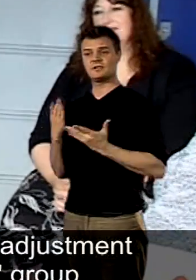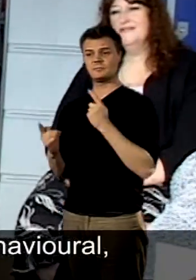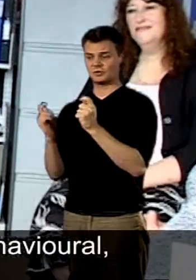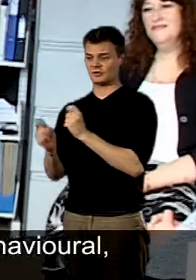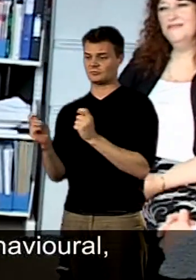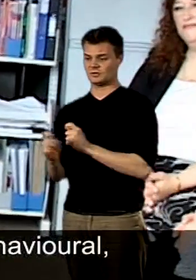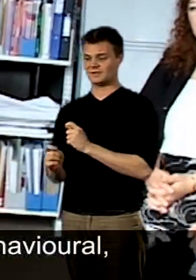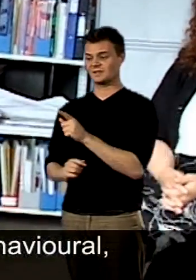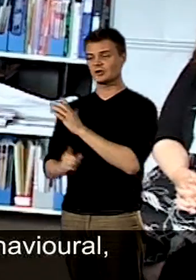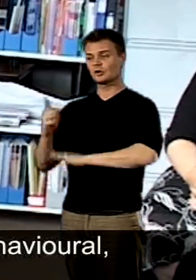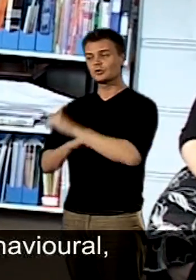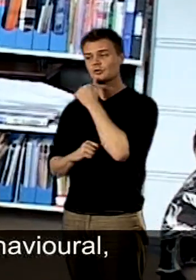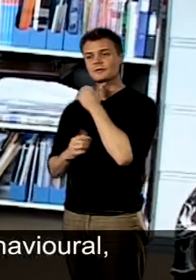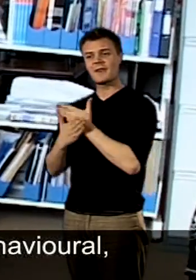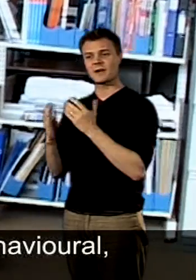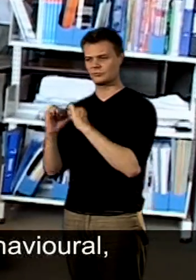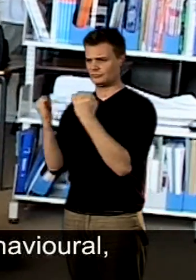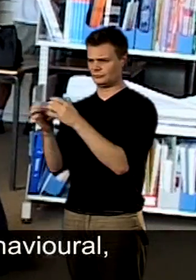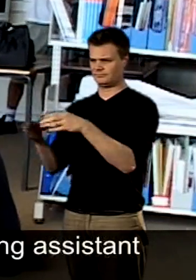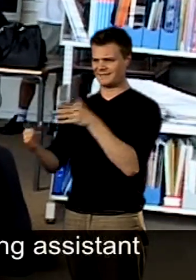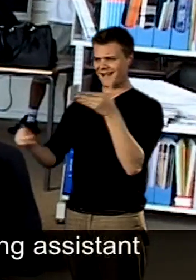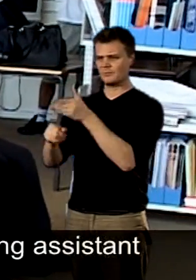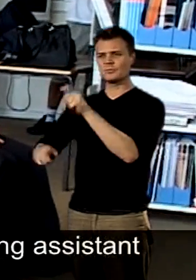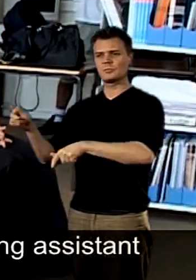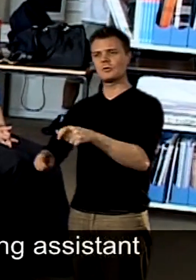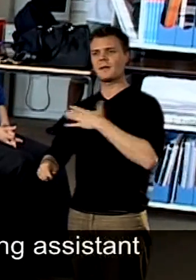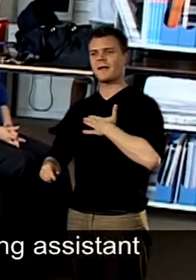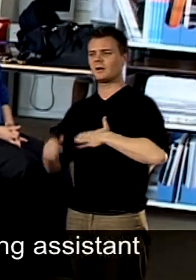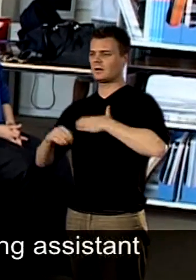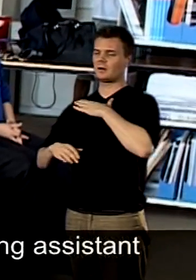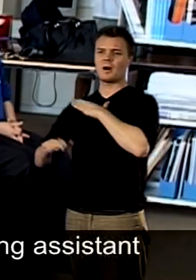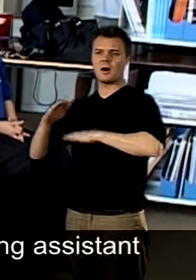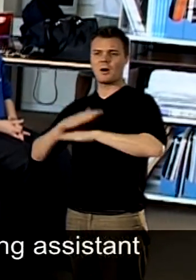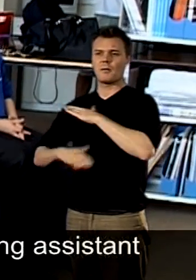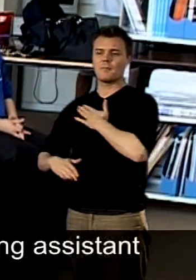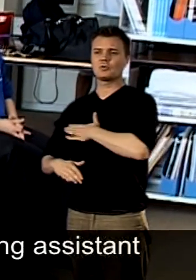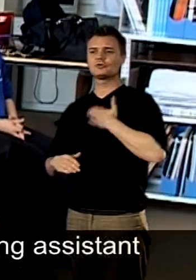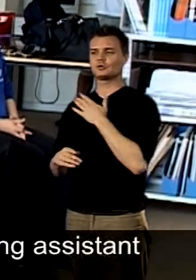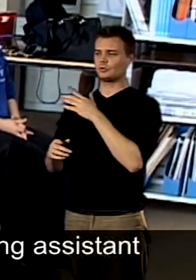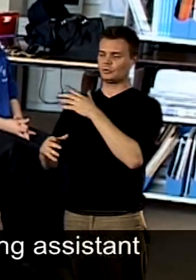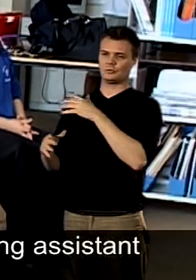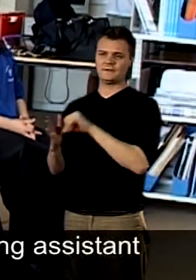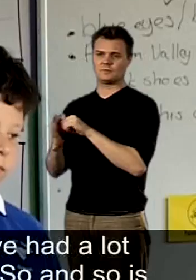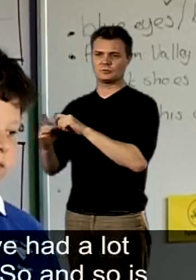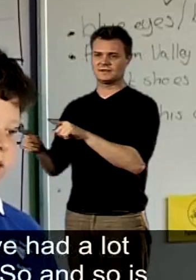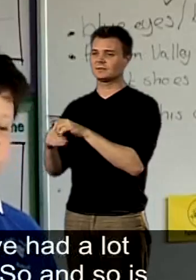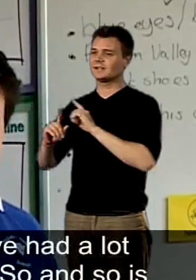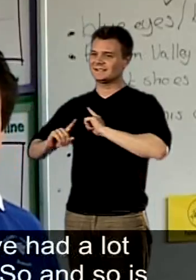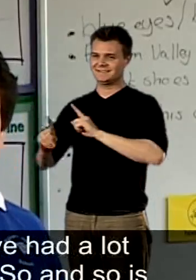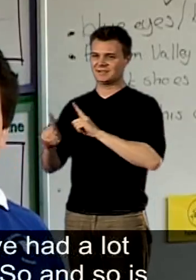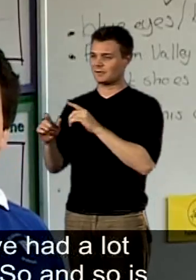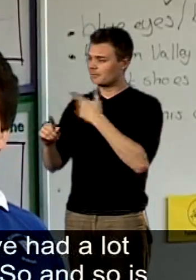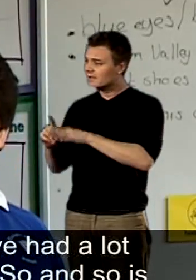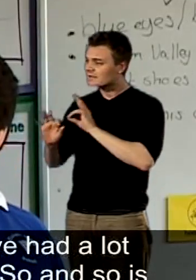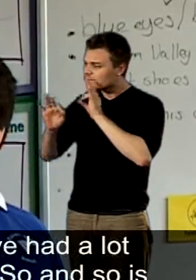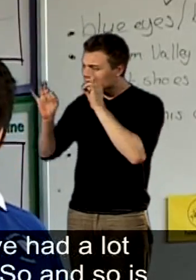for pupils with behavioural, emotional and social difficulties. The group is led by a senior teaching assistant who has had specific training. Benefits around the